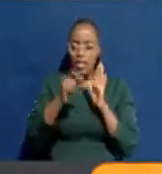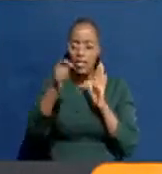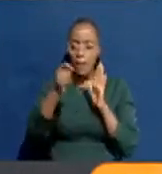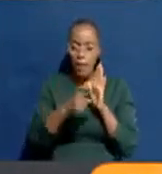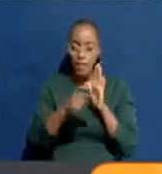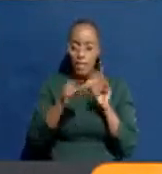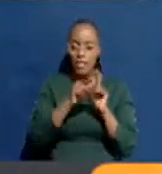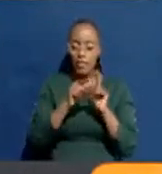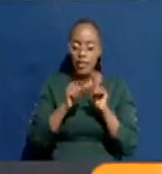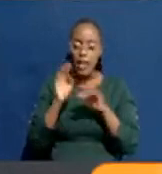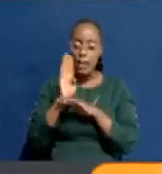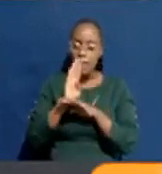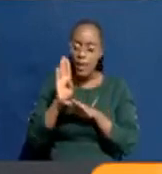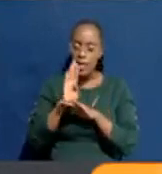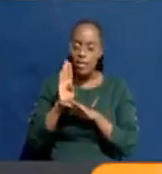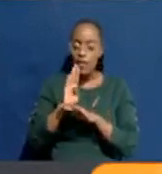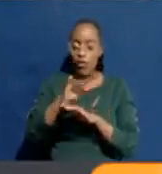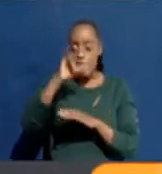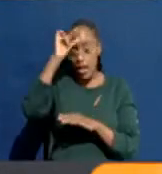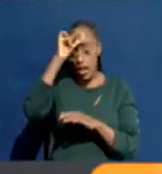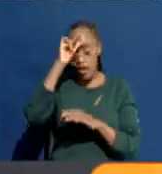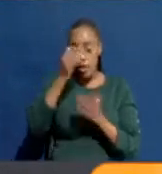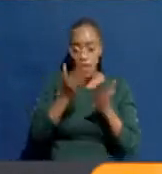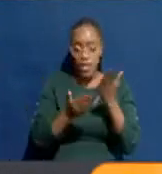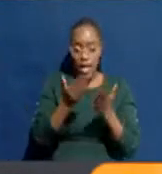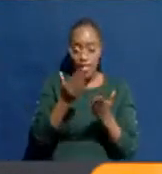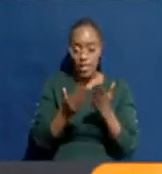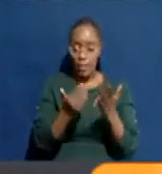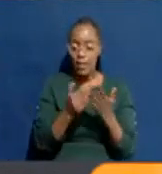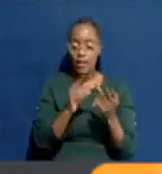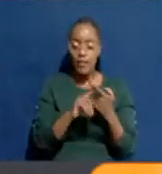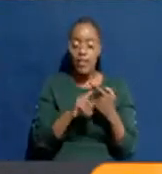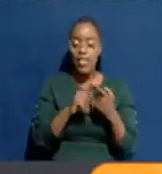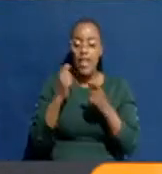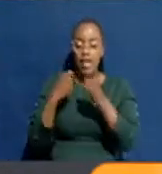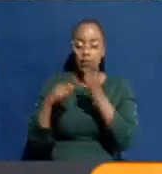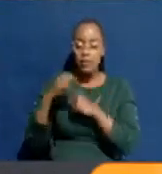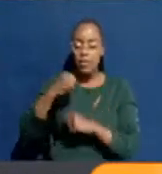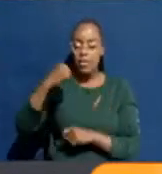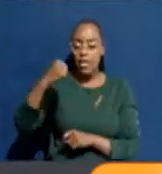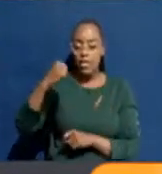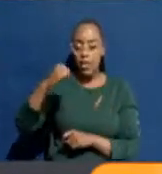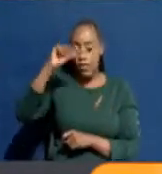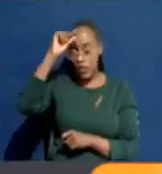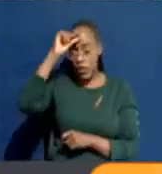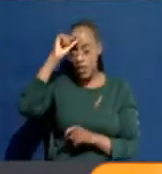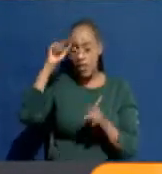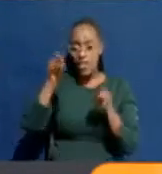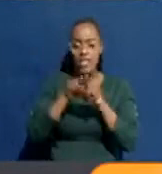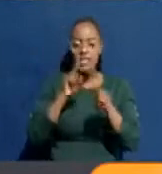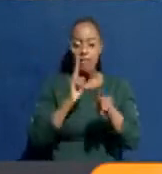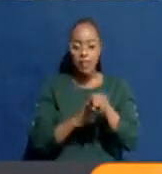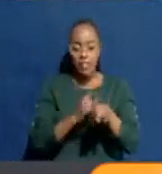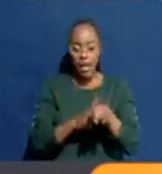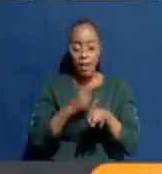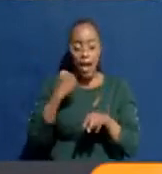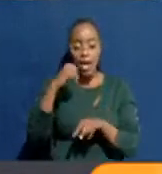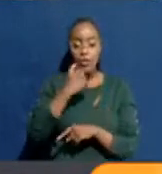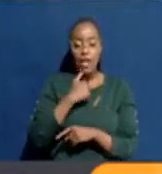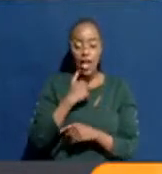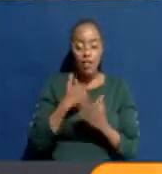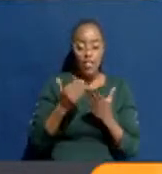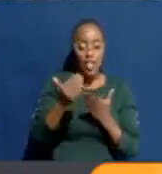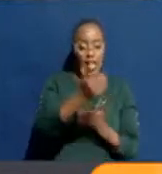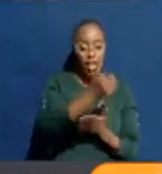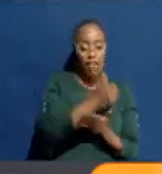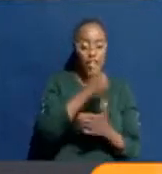usually a marathon for government. We are dealing with estimates, that is the expenditure side of the government. At the same time, we are dealing with the revenue